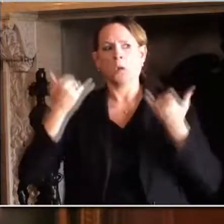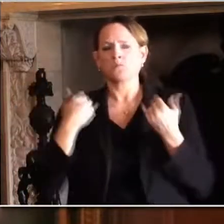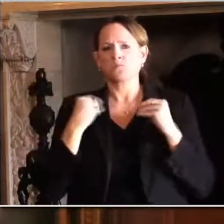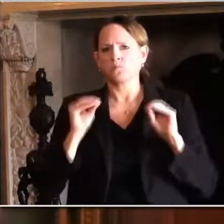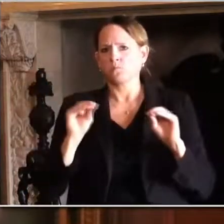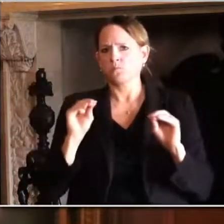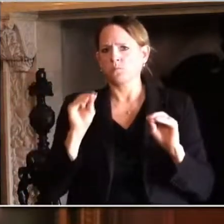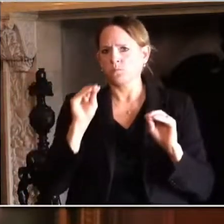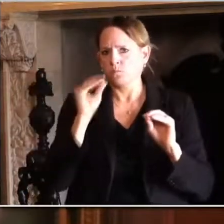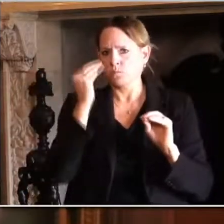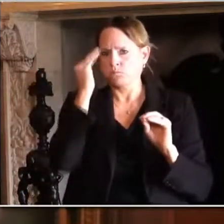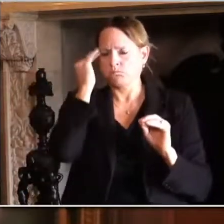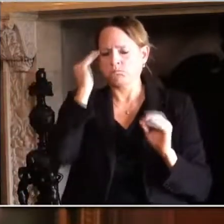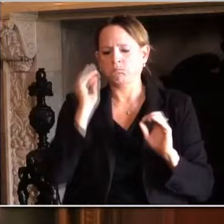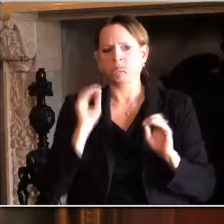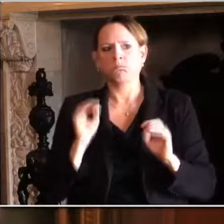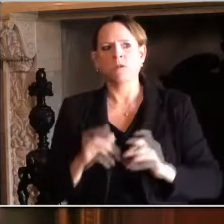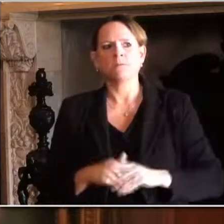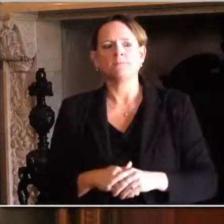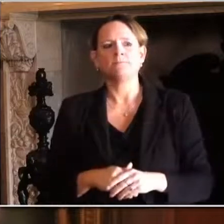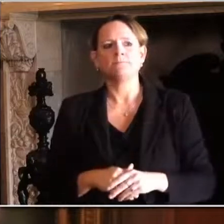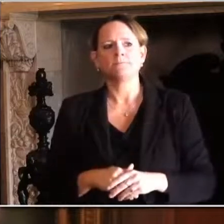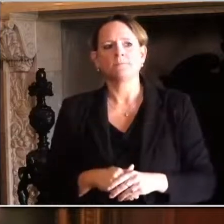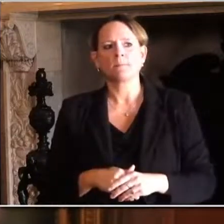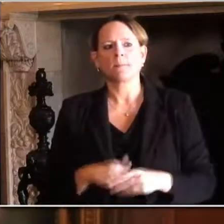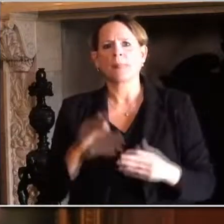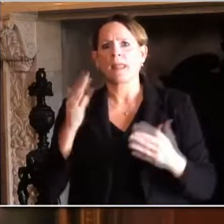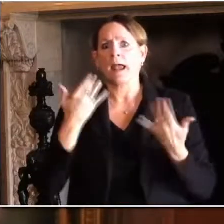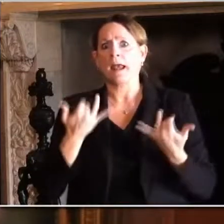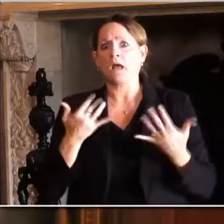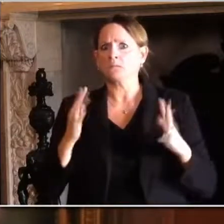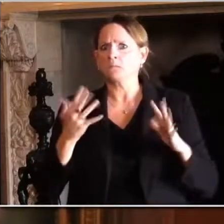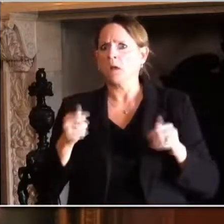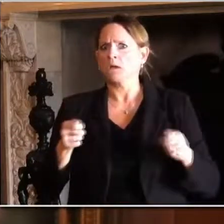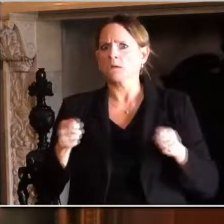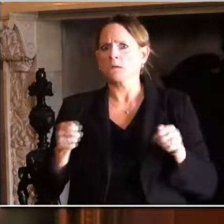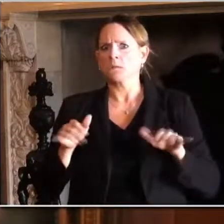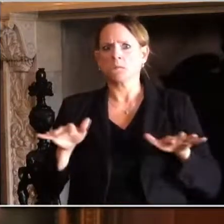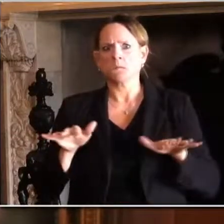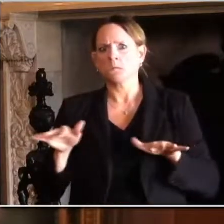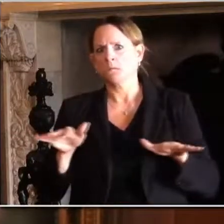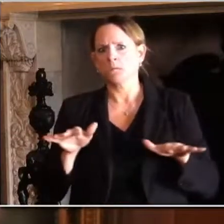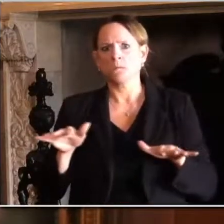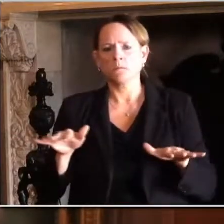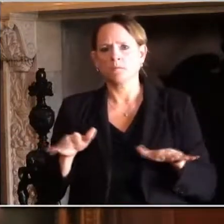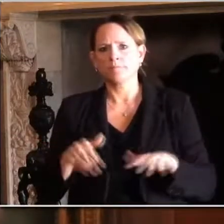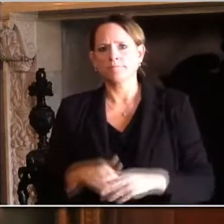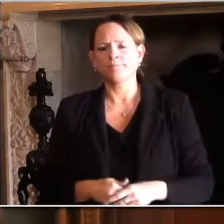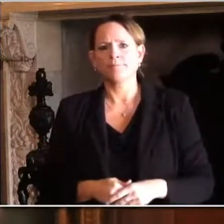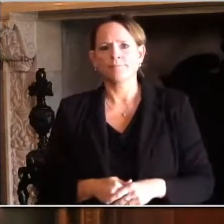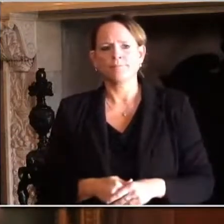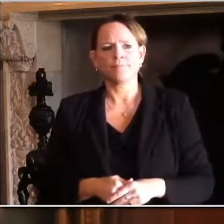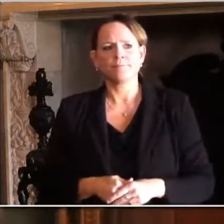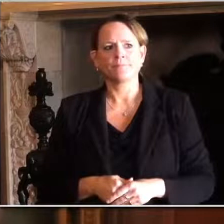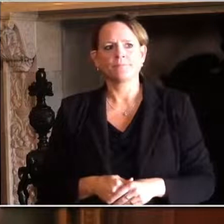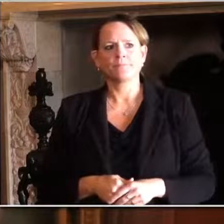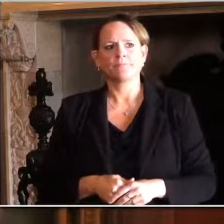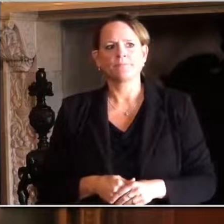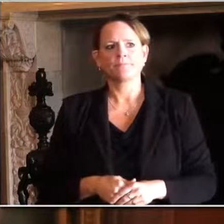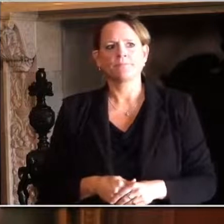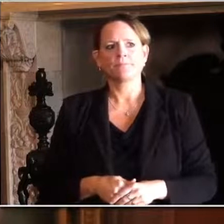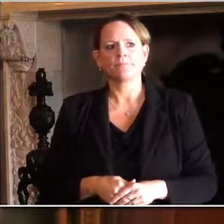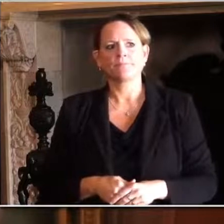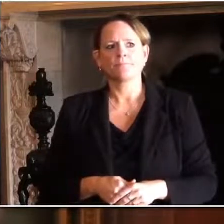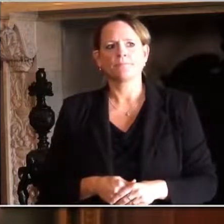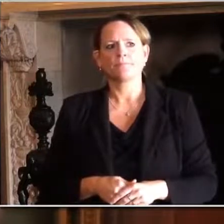not at a crisis. I would say anecdotally that nearly 100% of our local public health departments are in a crisis